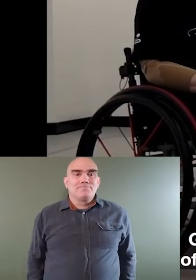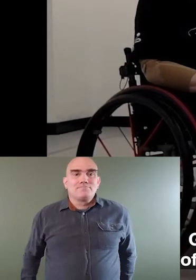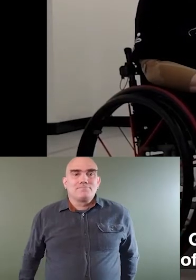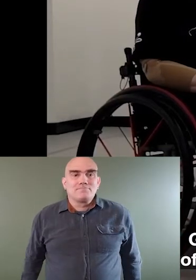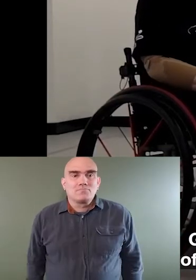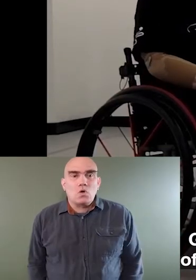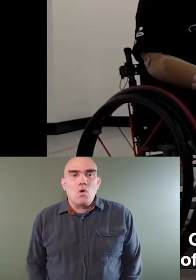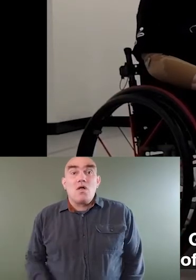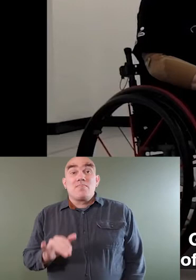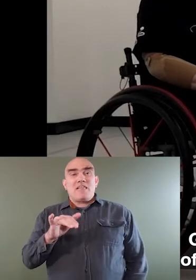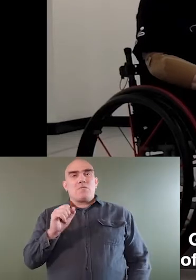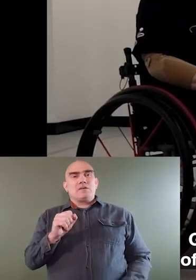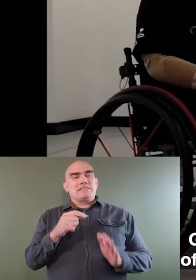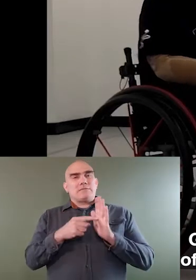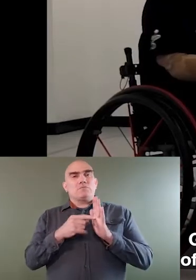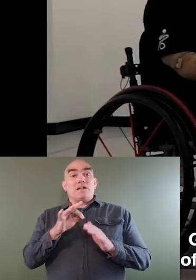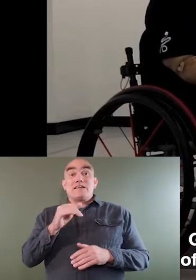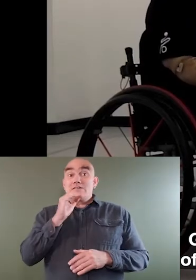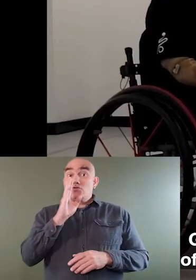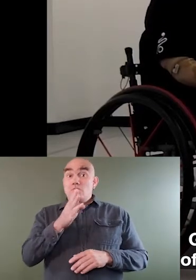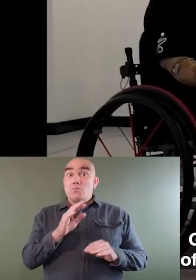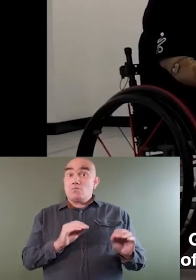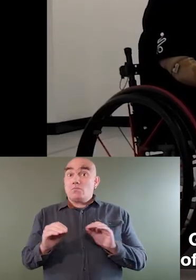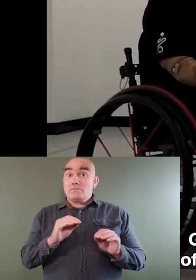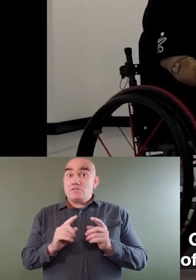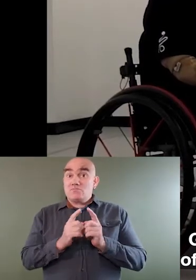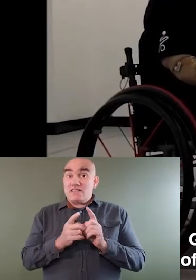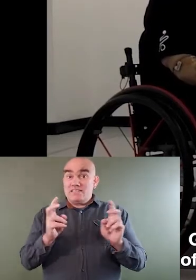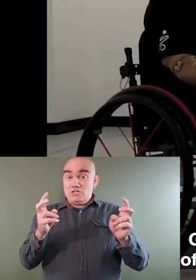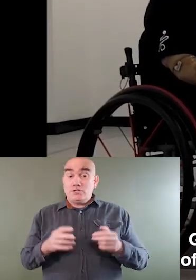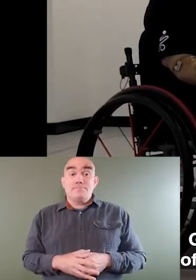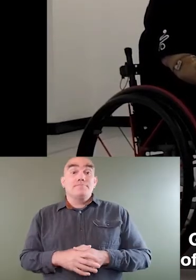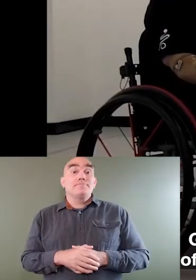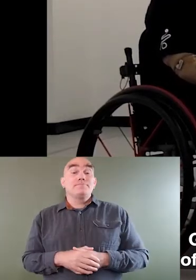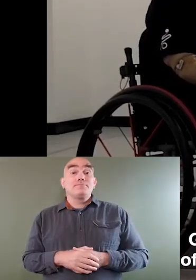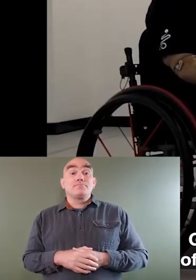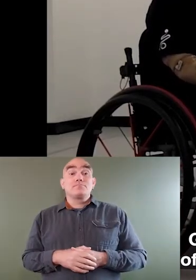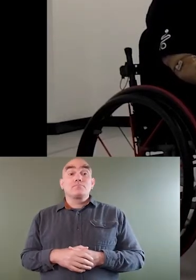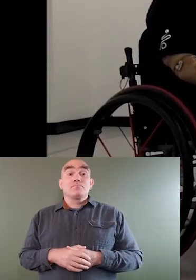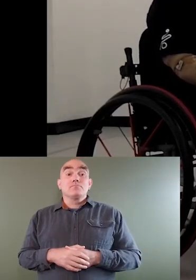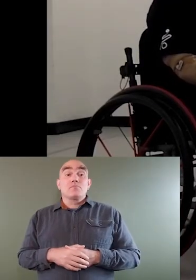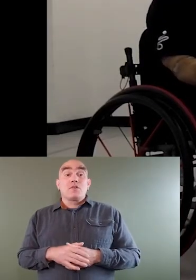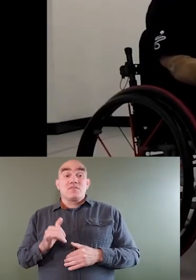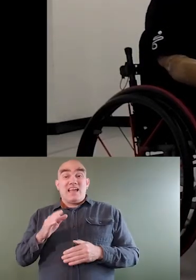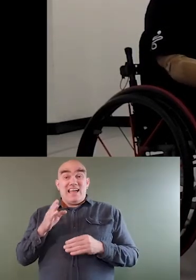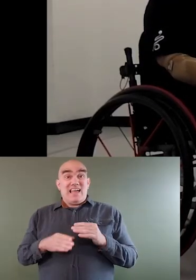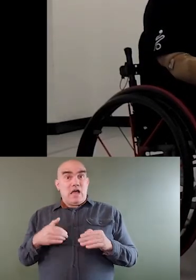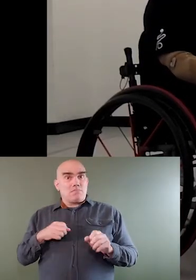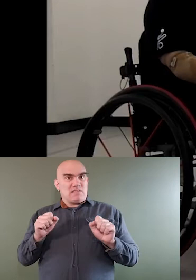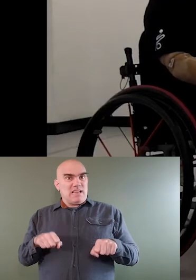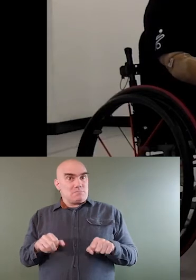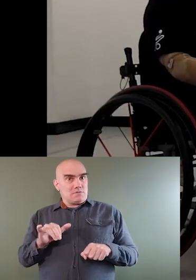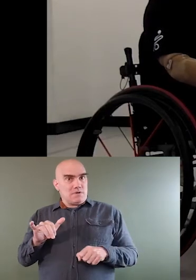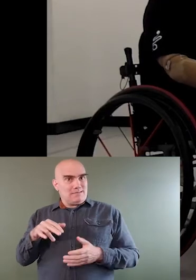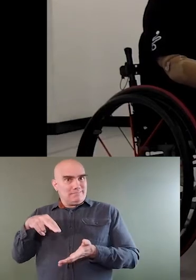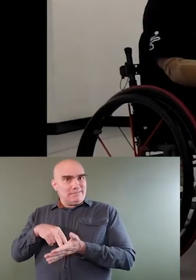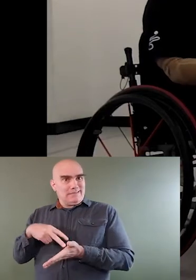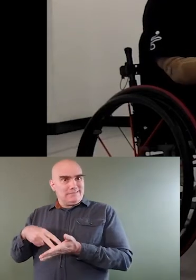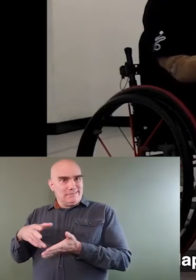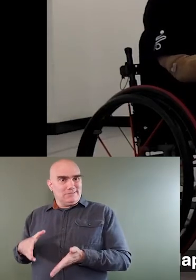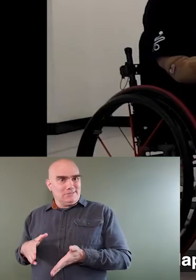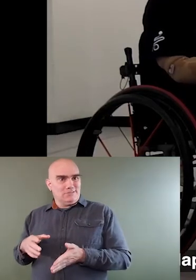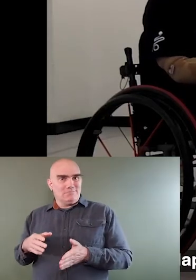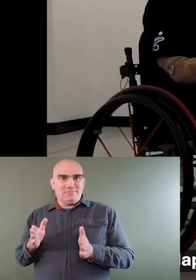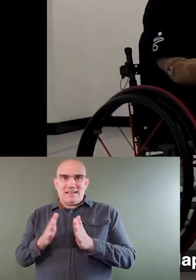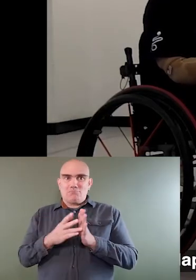Great. So that was a demonstration of an indirect movement translation at the very end. I was able, as a standing